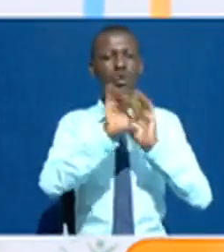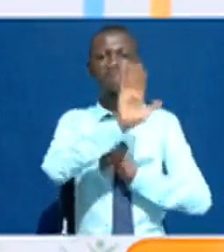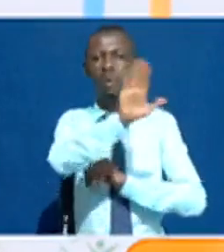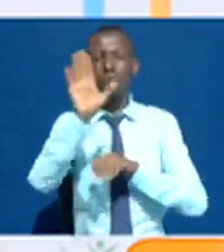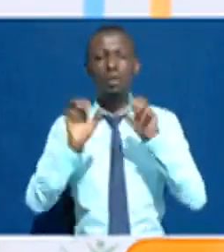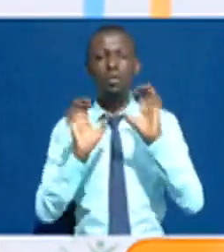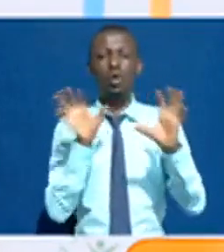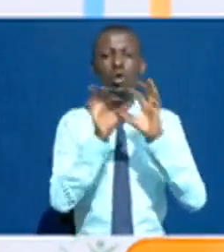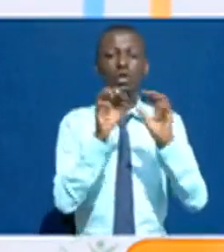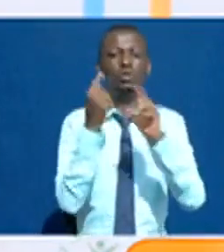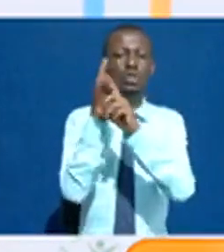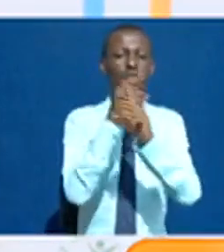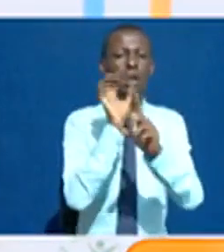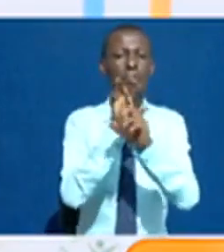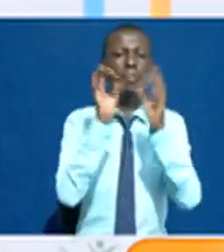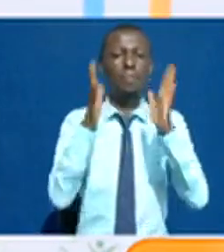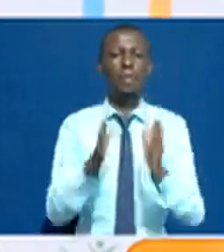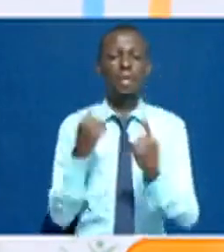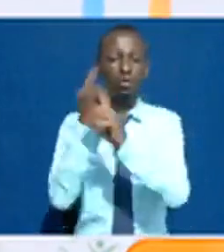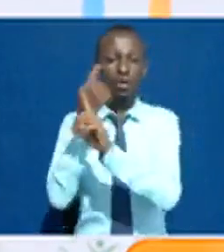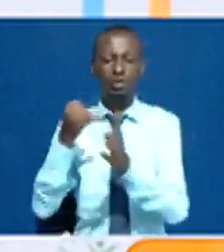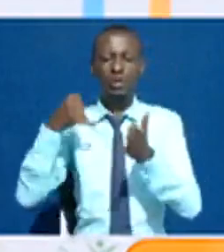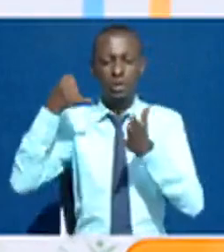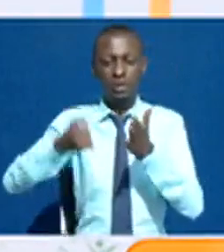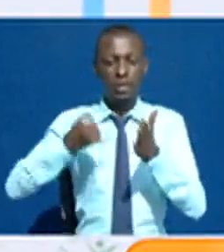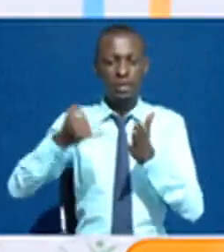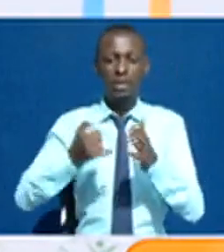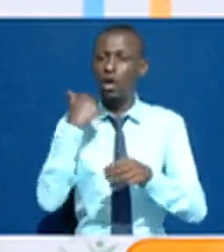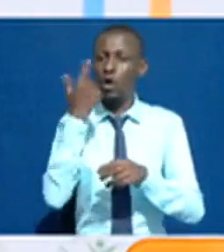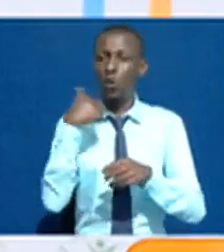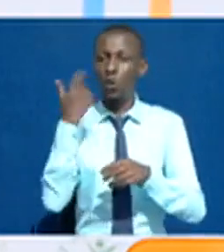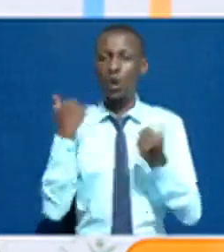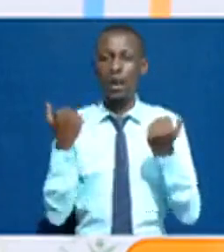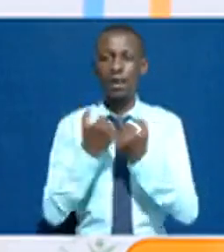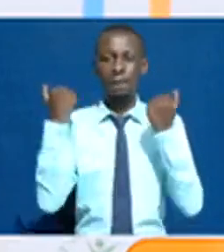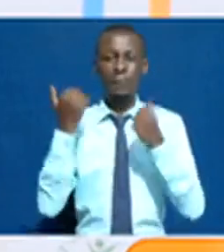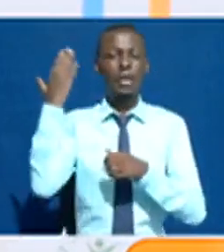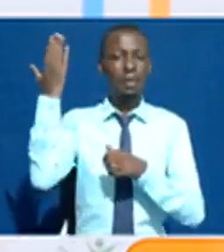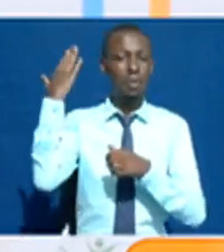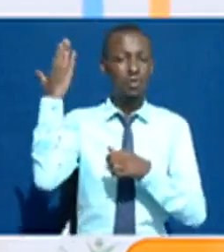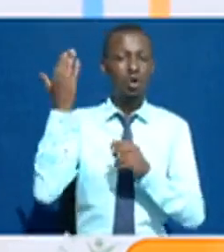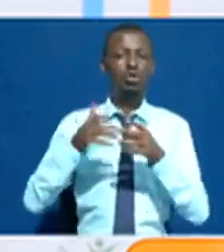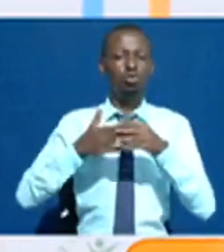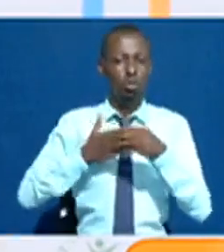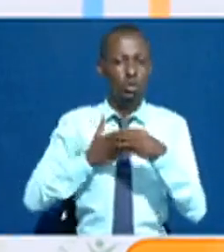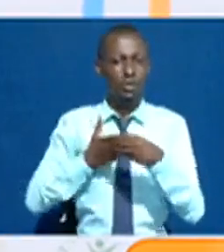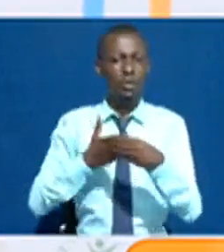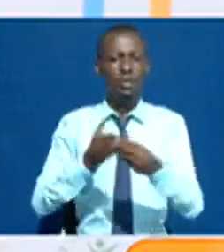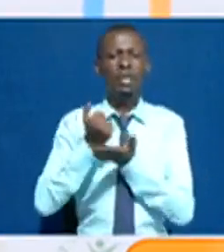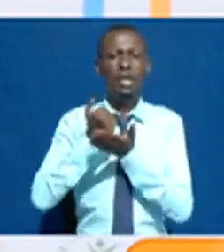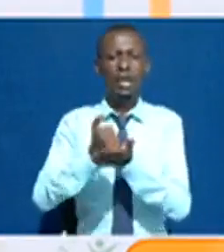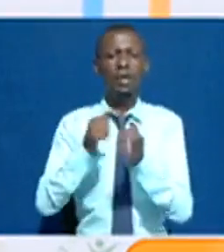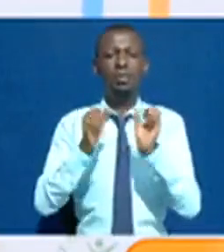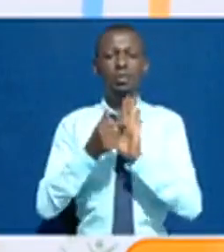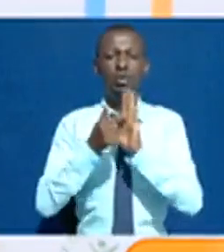connect them with various mentors from various industries, those ones who have gone before them, to help them and show them the way.